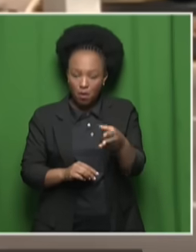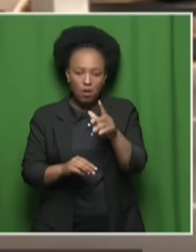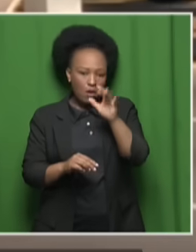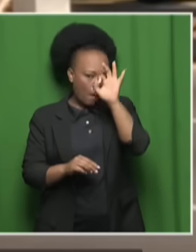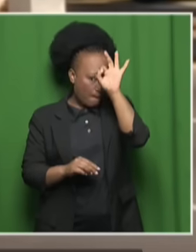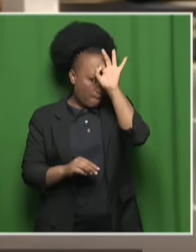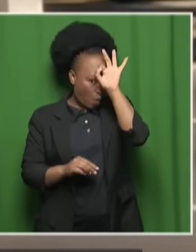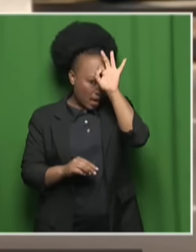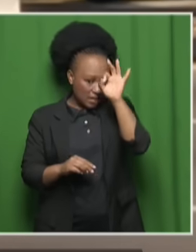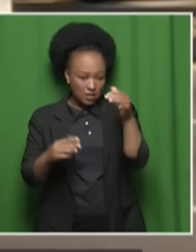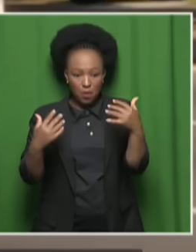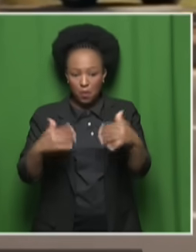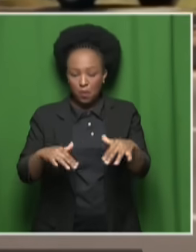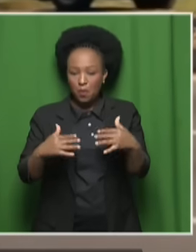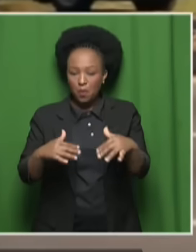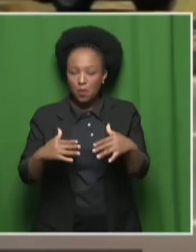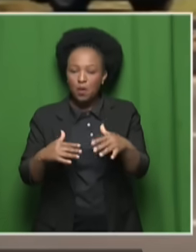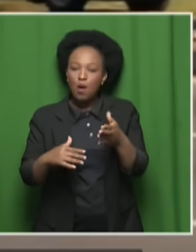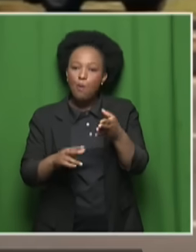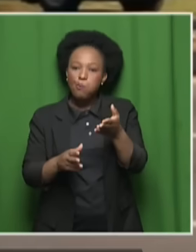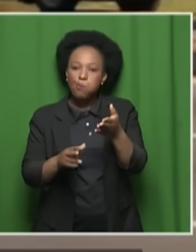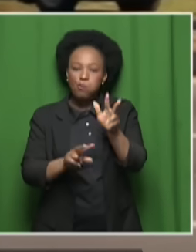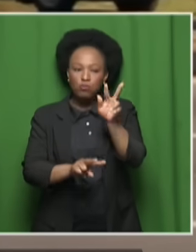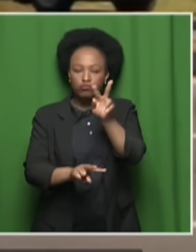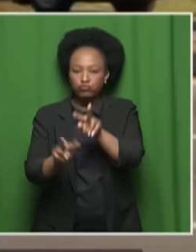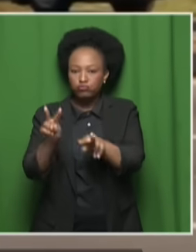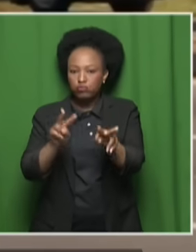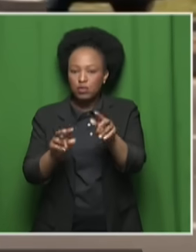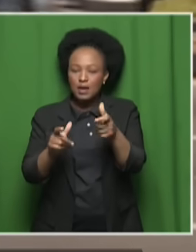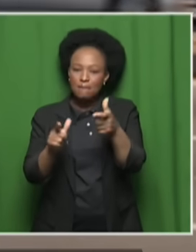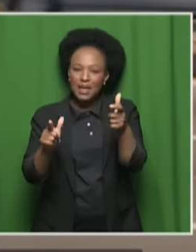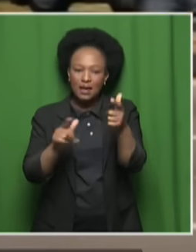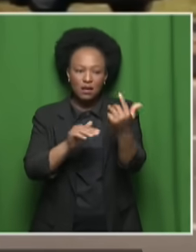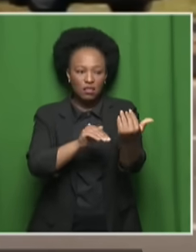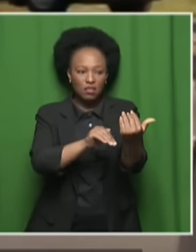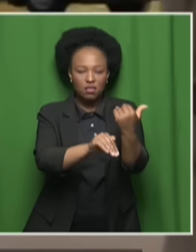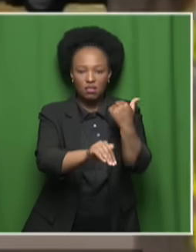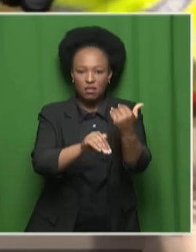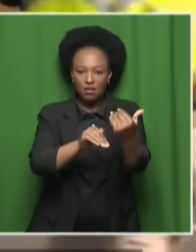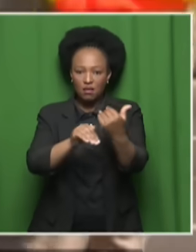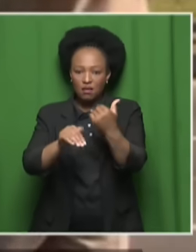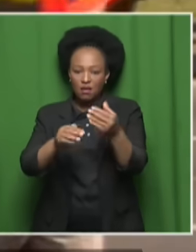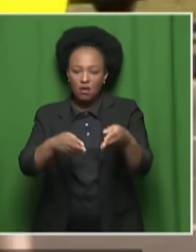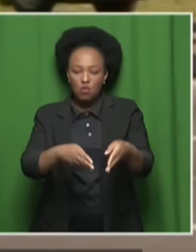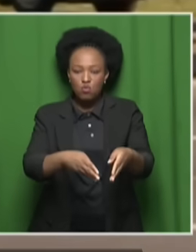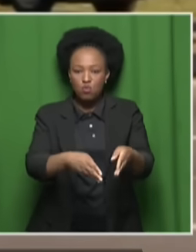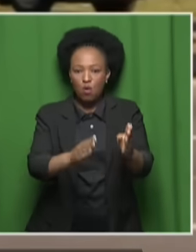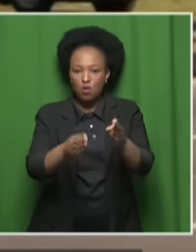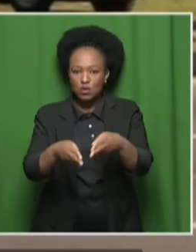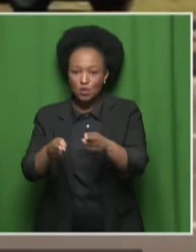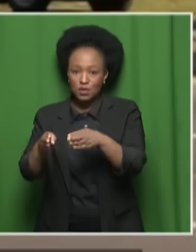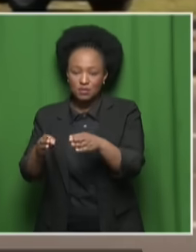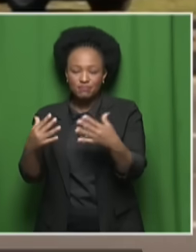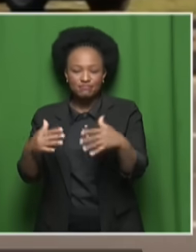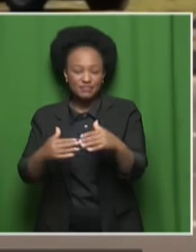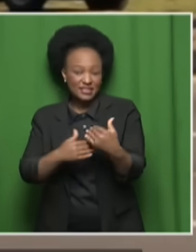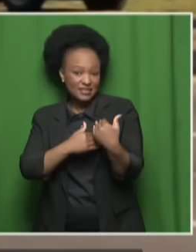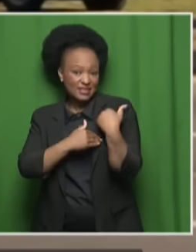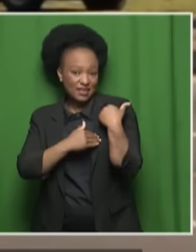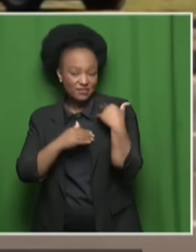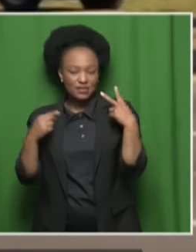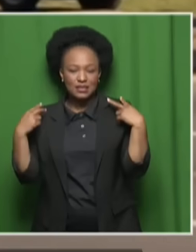high with the police officers stationed at major intersections to ensure the safety and security of